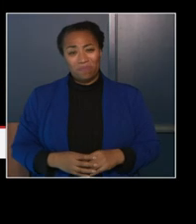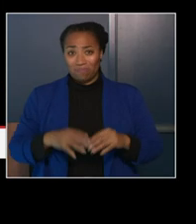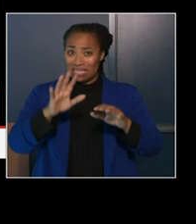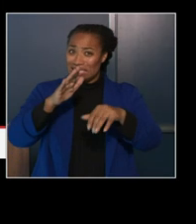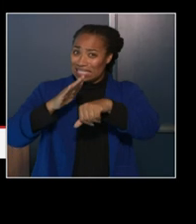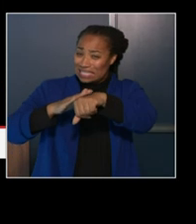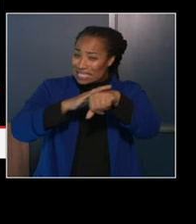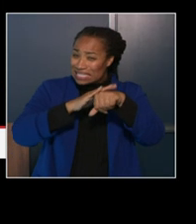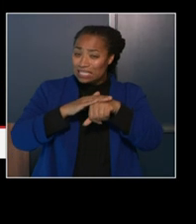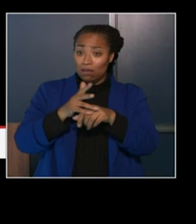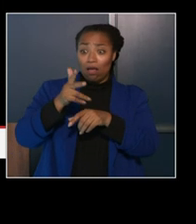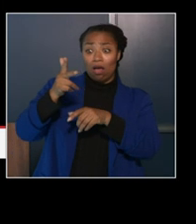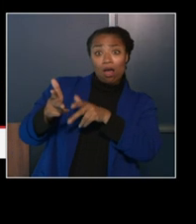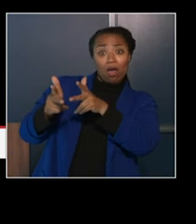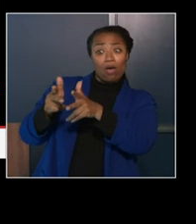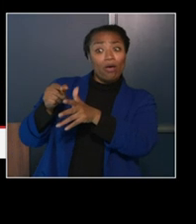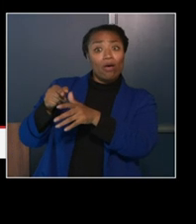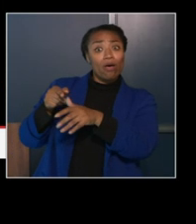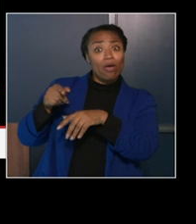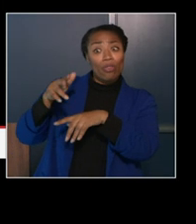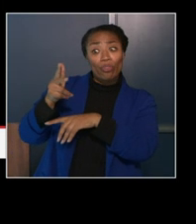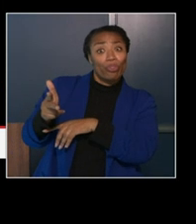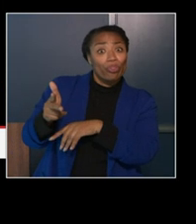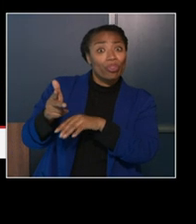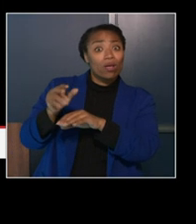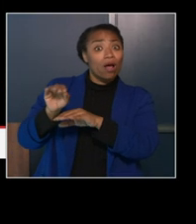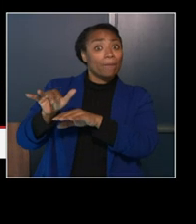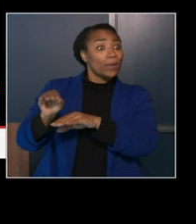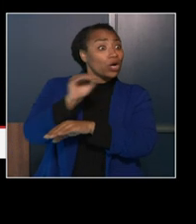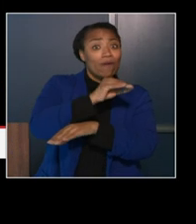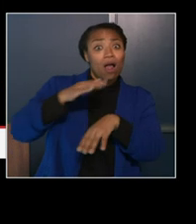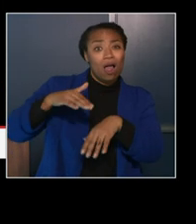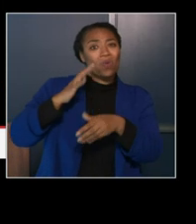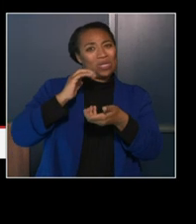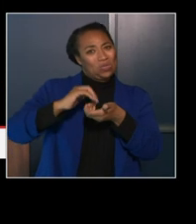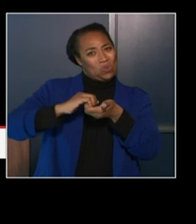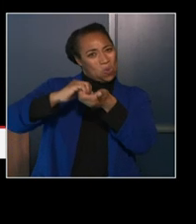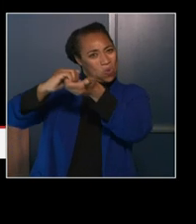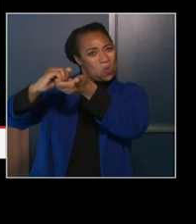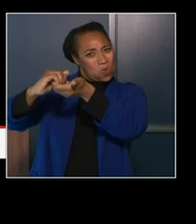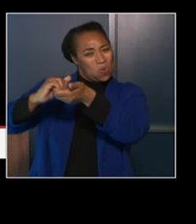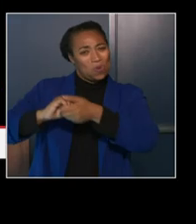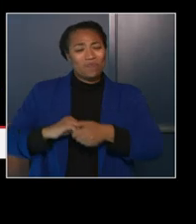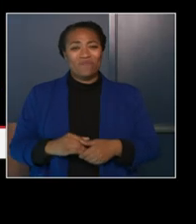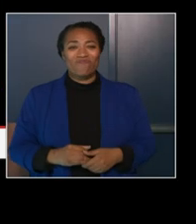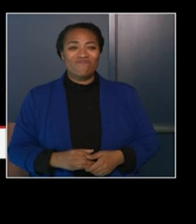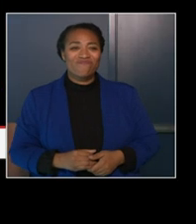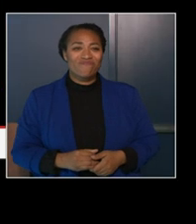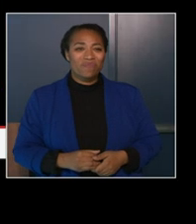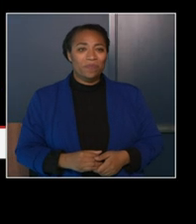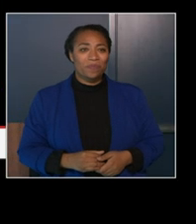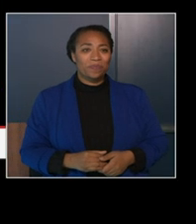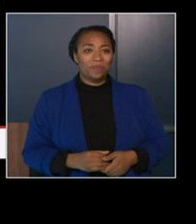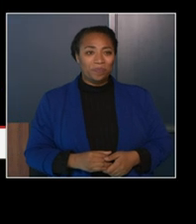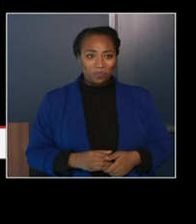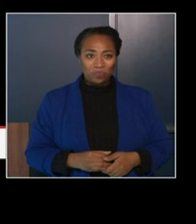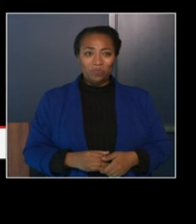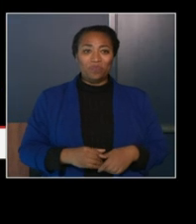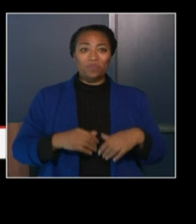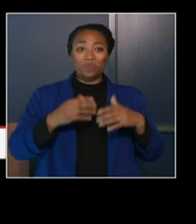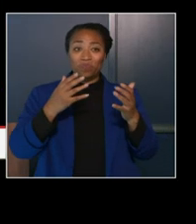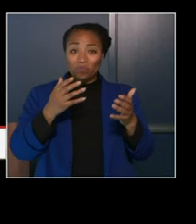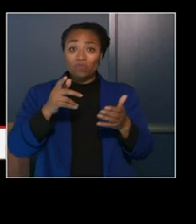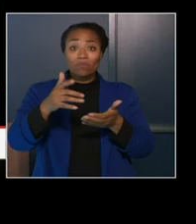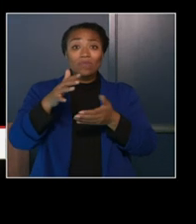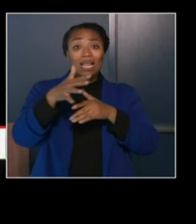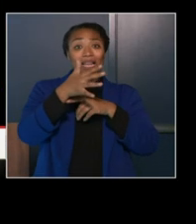vehicle, please dial 311. Our leaf collection service has taken an operational pause and hopefully will resume as soon